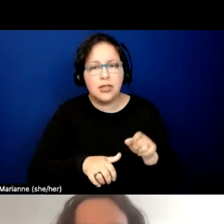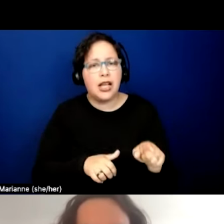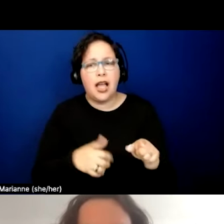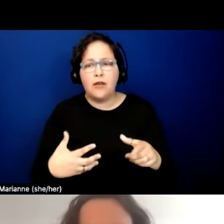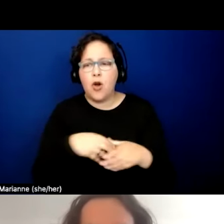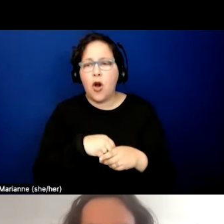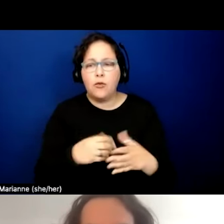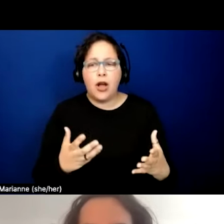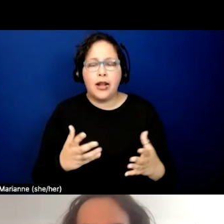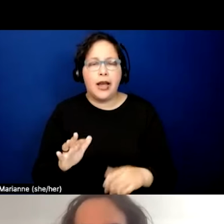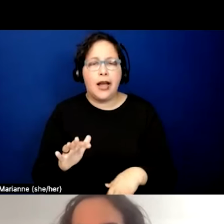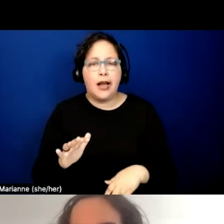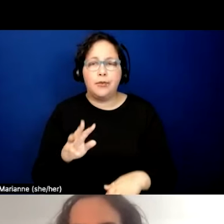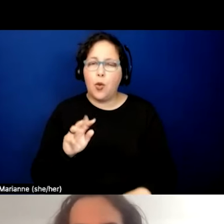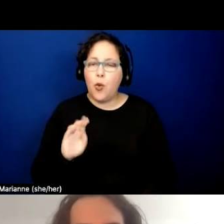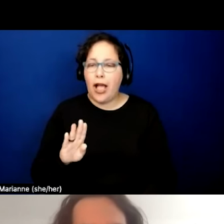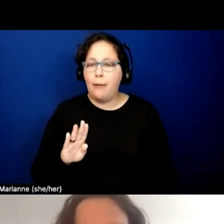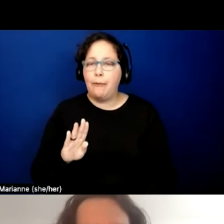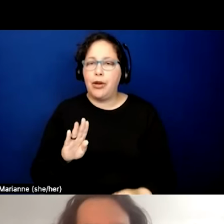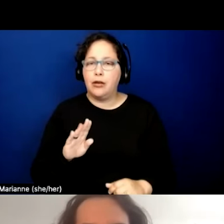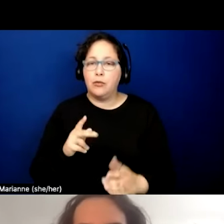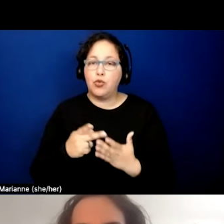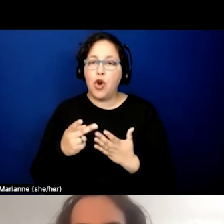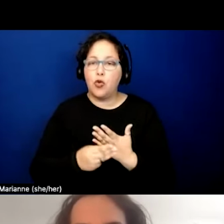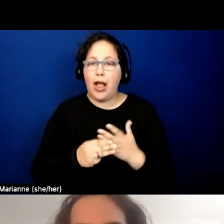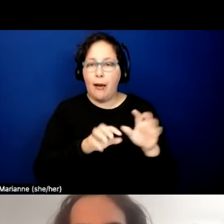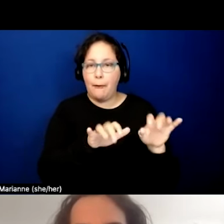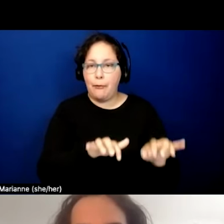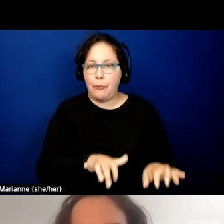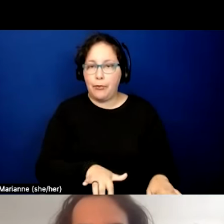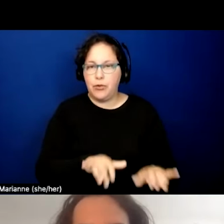a web programming workshop.